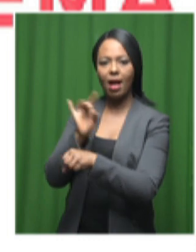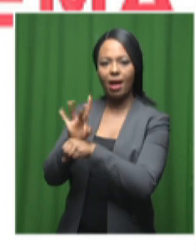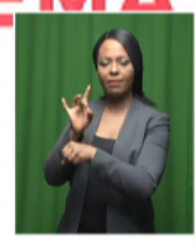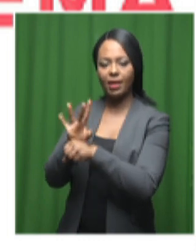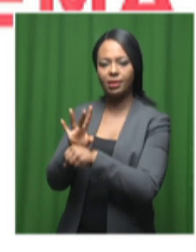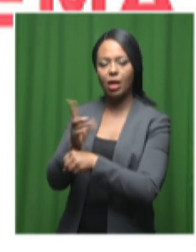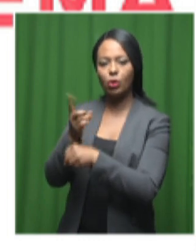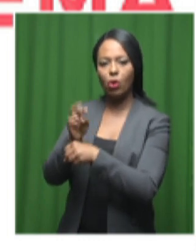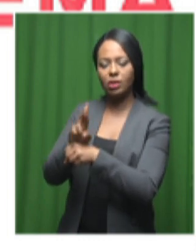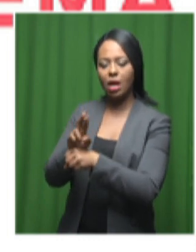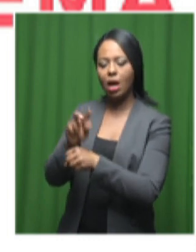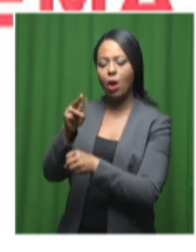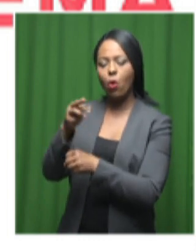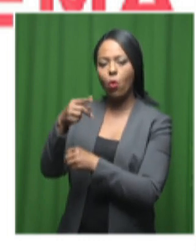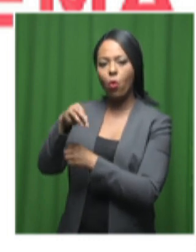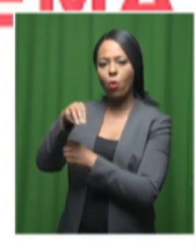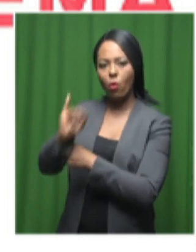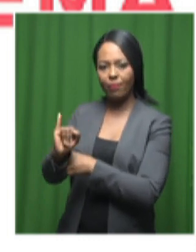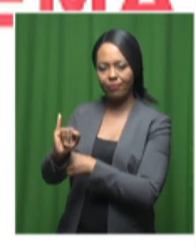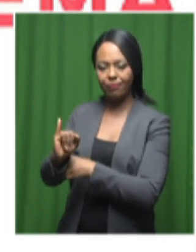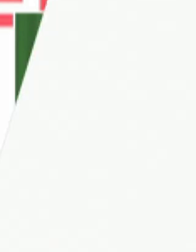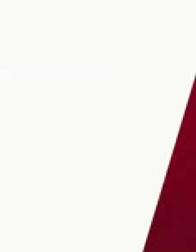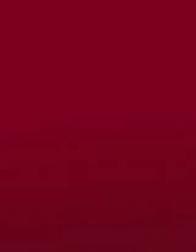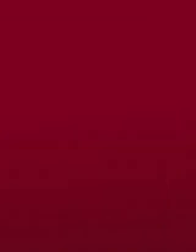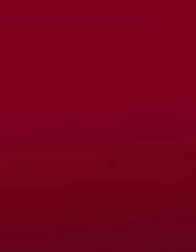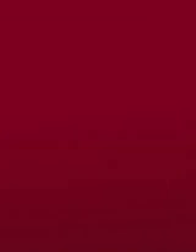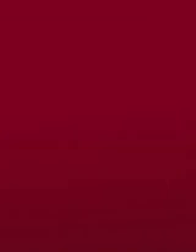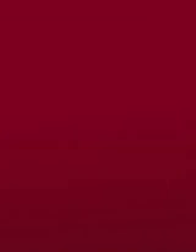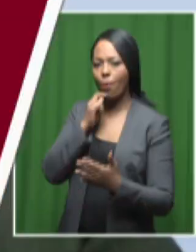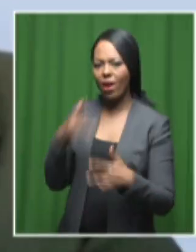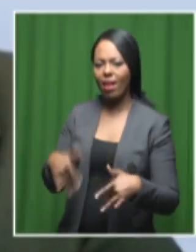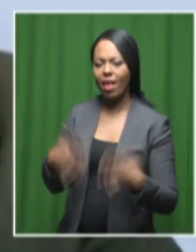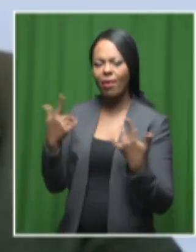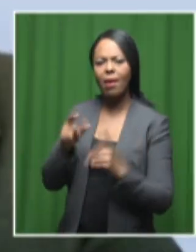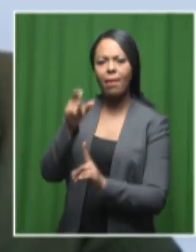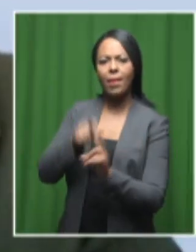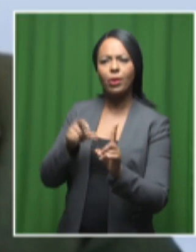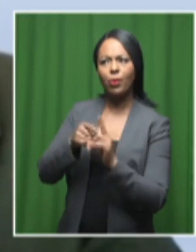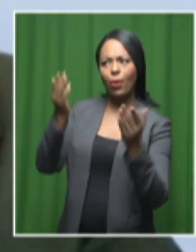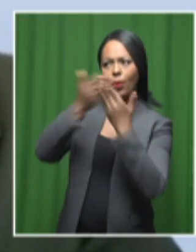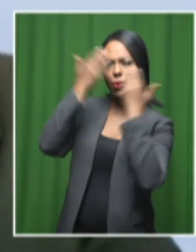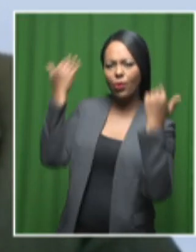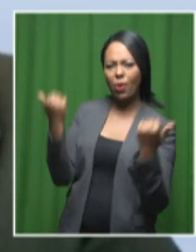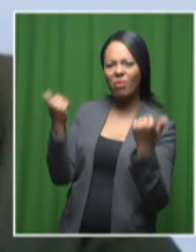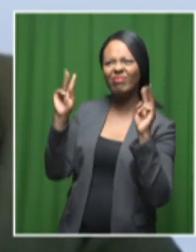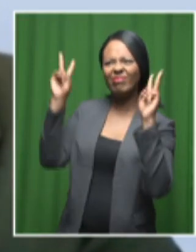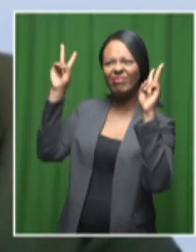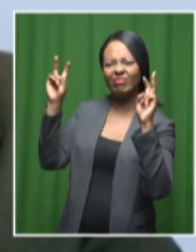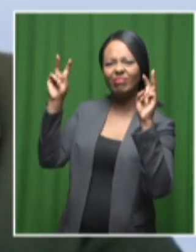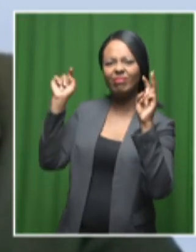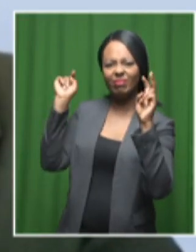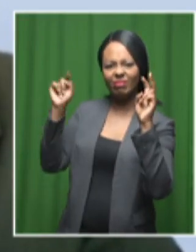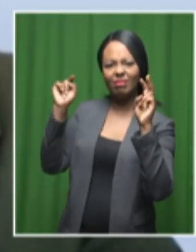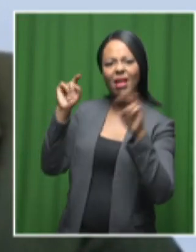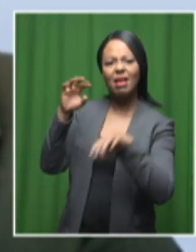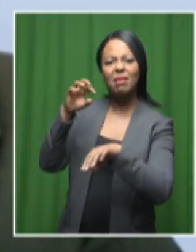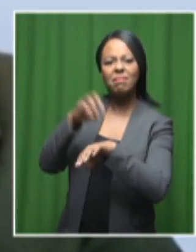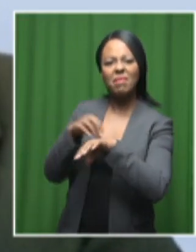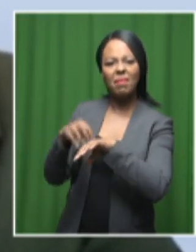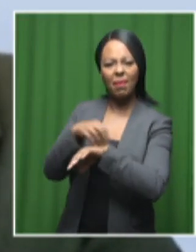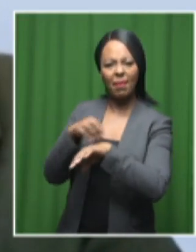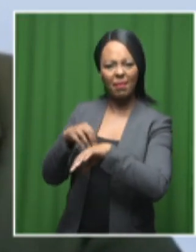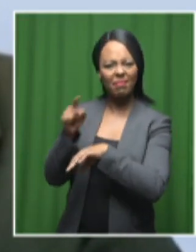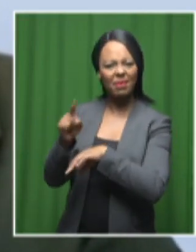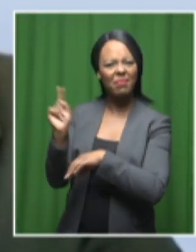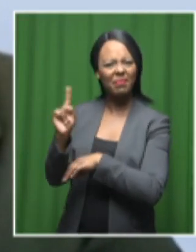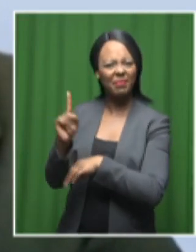Zoom. Sir, good morning. A warm welcome to Morning Live. For somebody who may not know, let's first give the definition of atopic